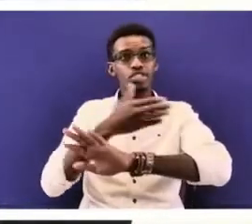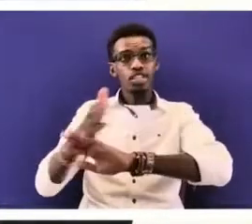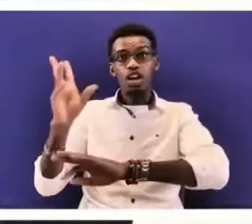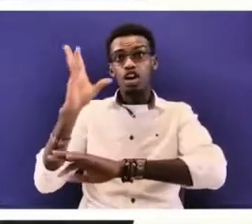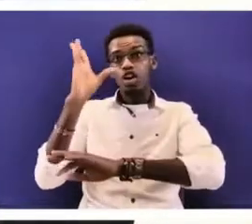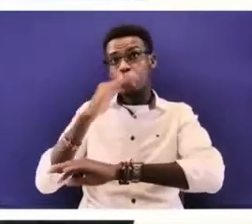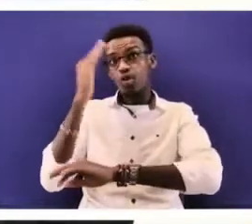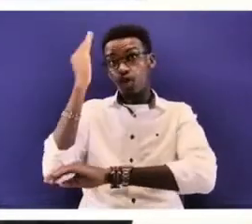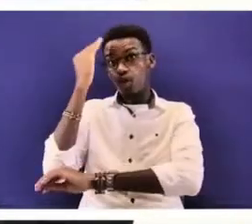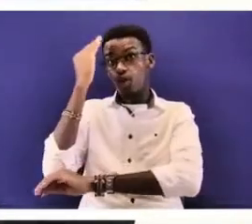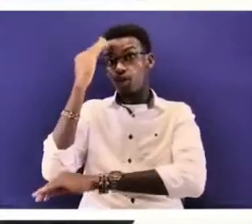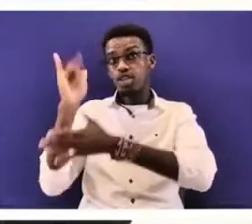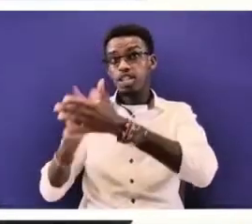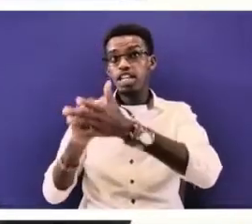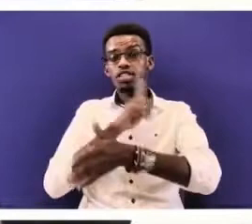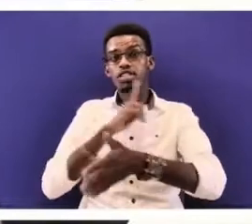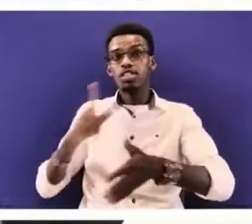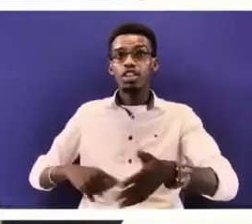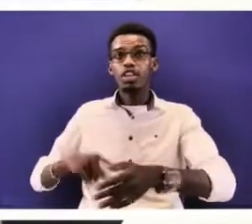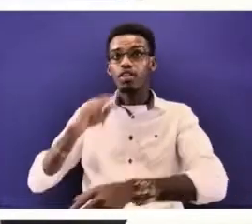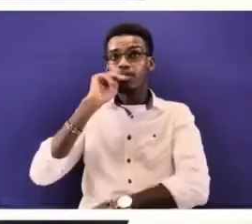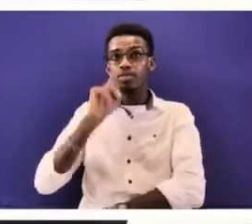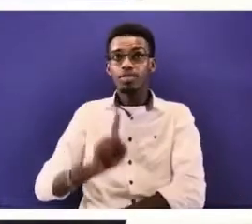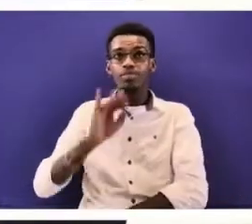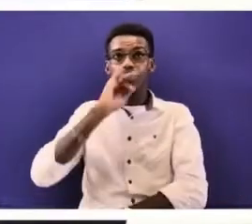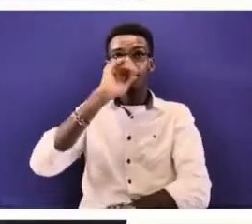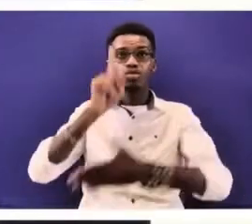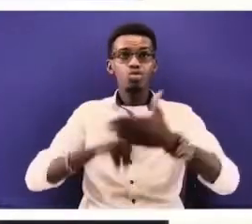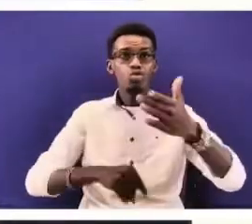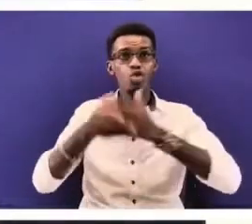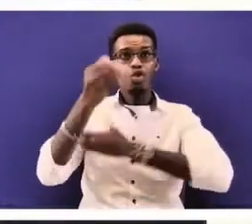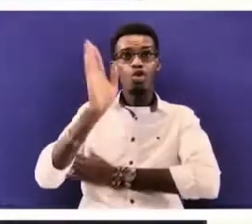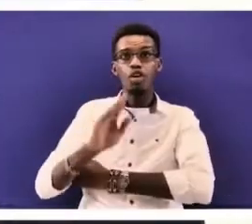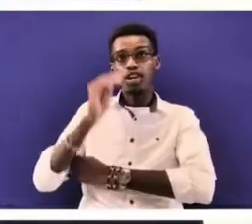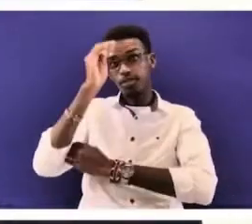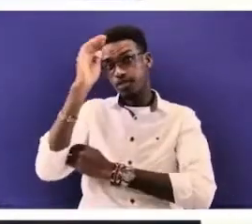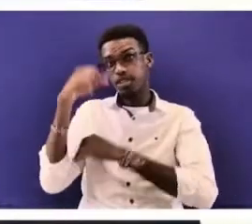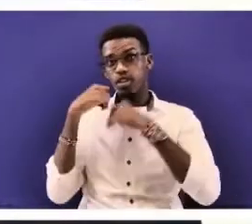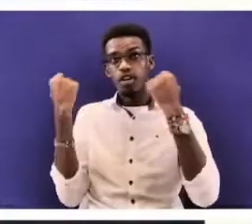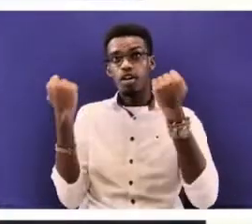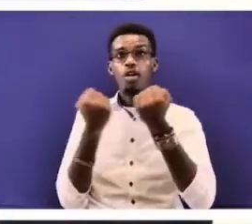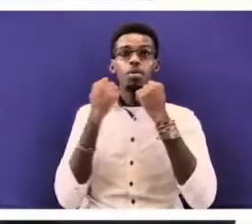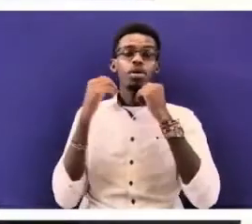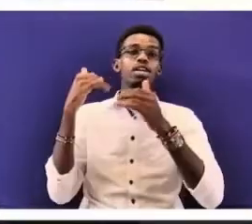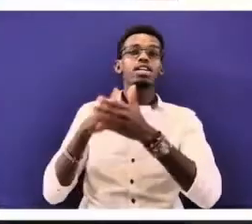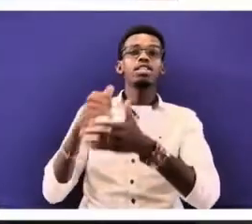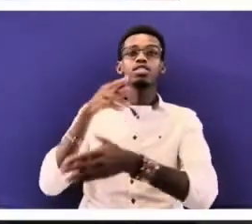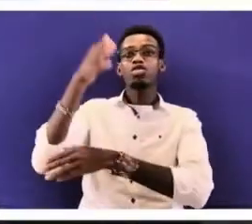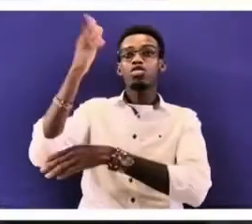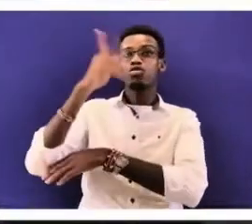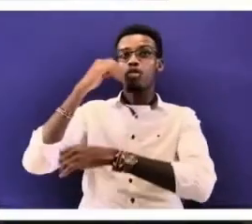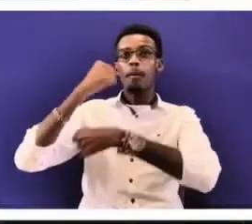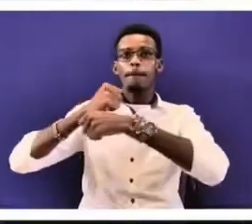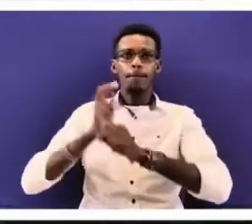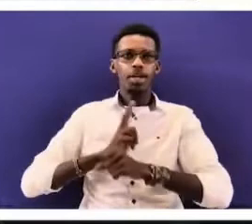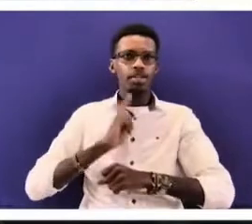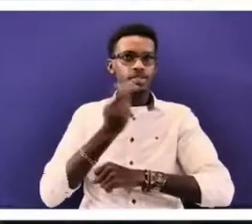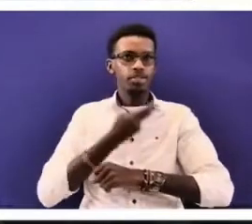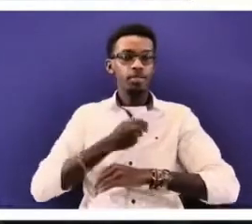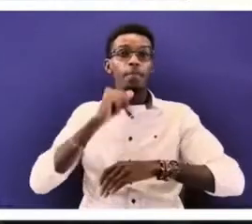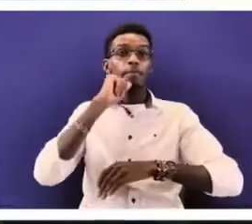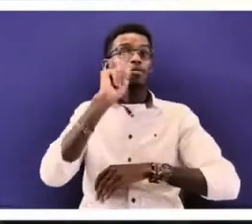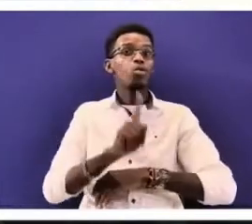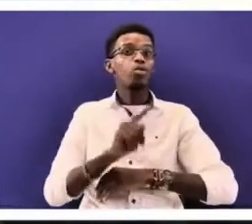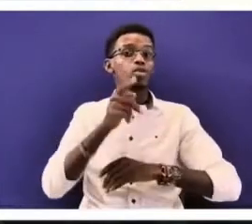Know that the Lord is God. It is God who made us, and not